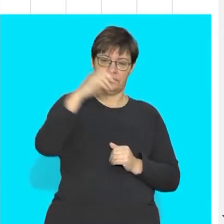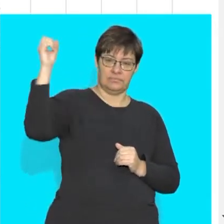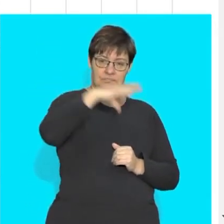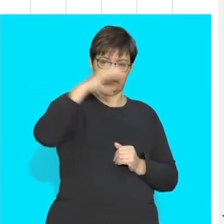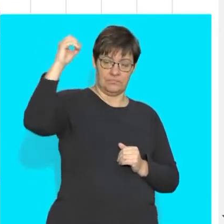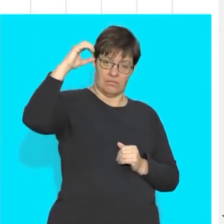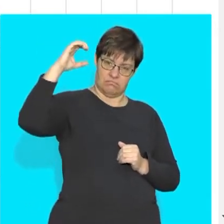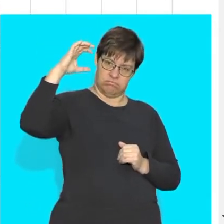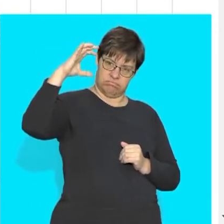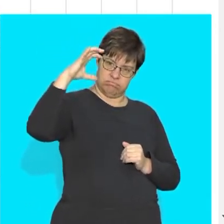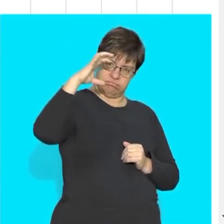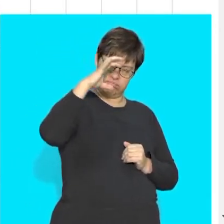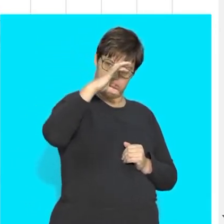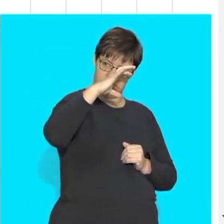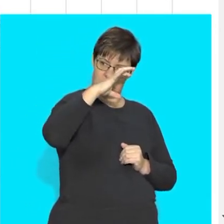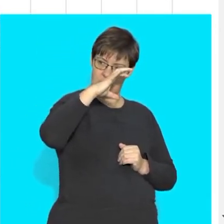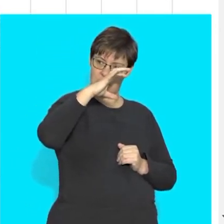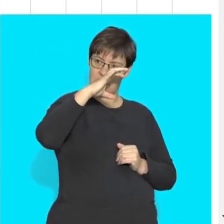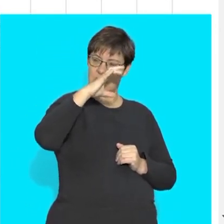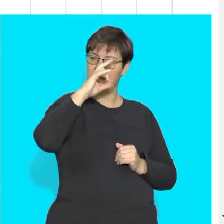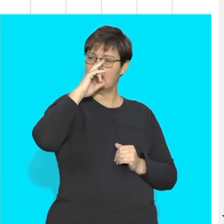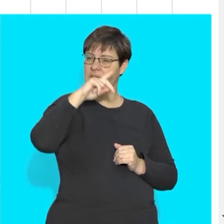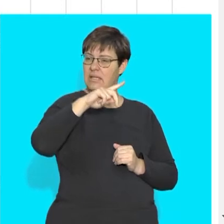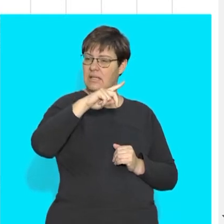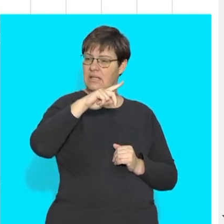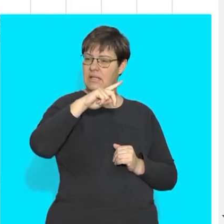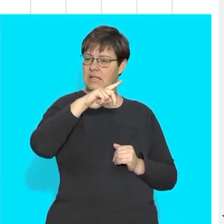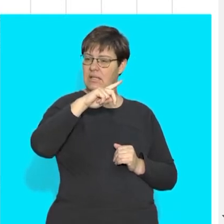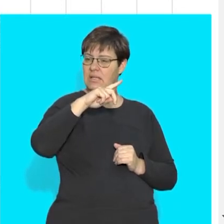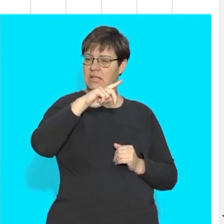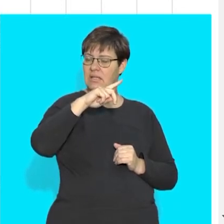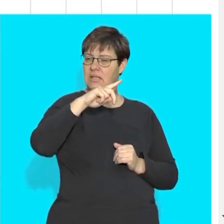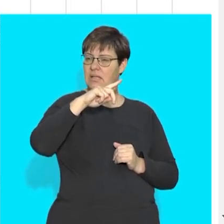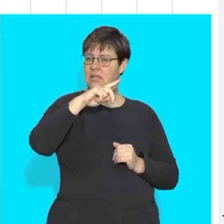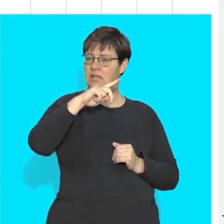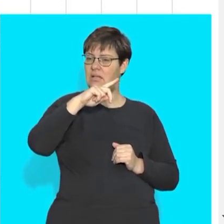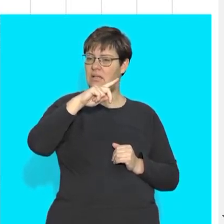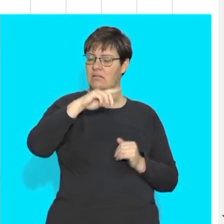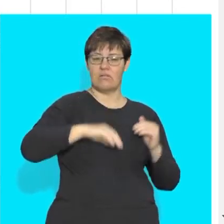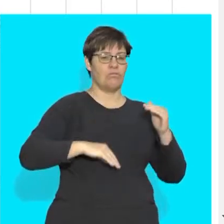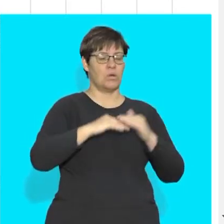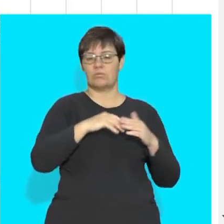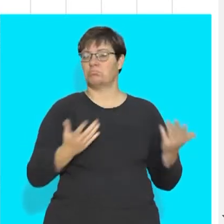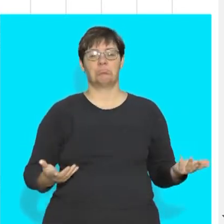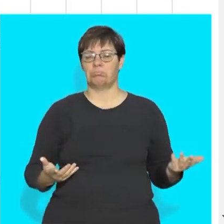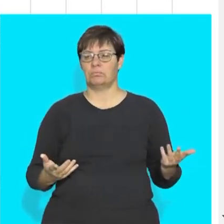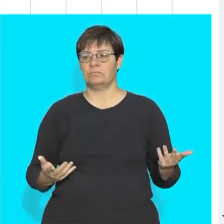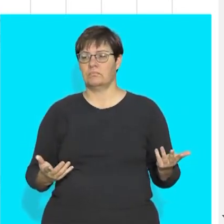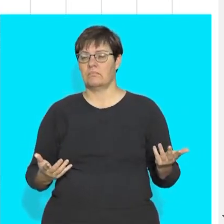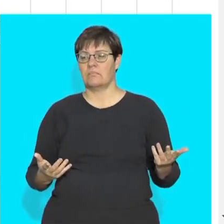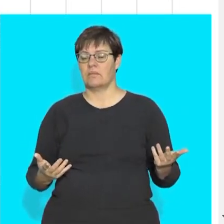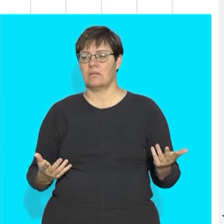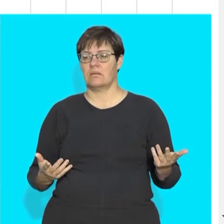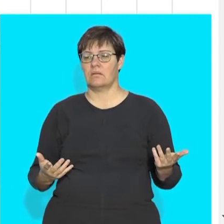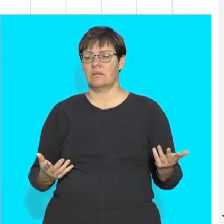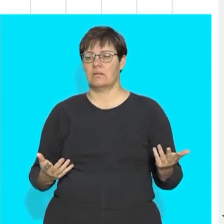changing the frequency of the light, eventually, can you see, I don't have the threshold. So